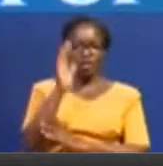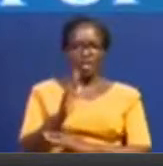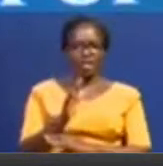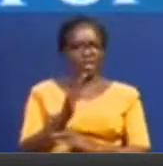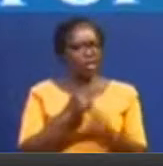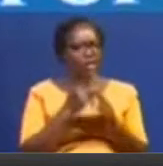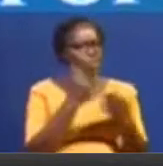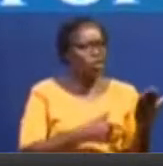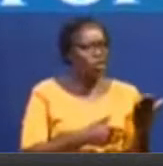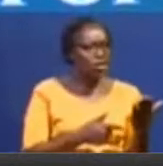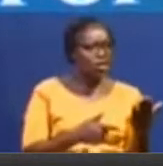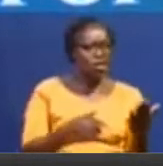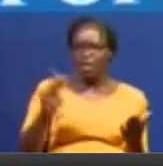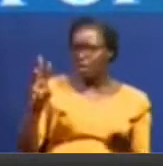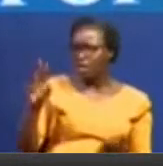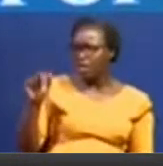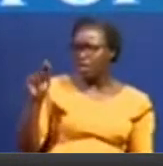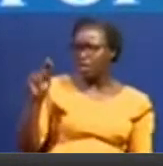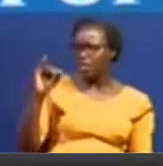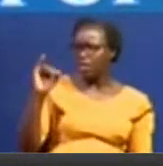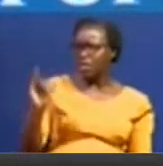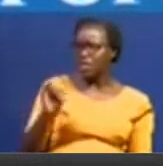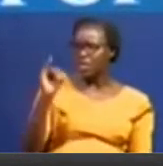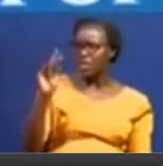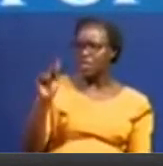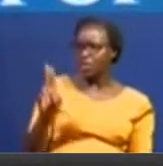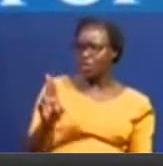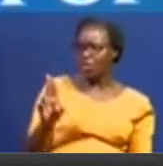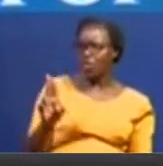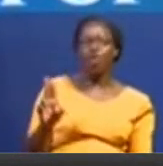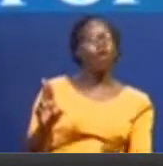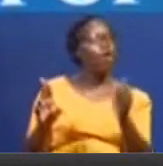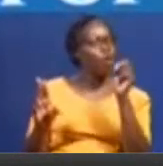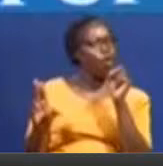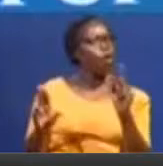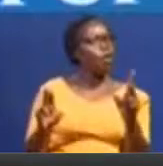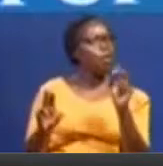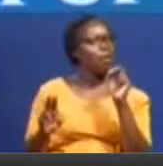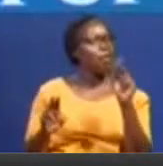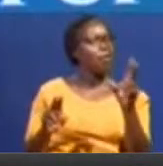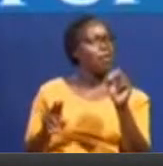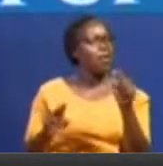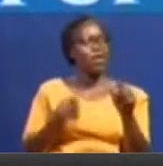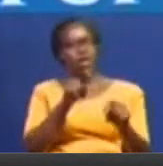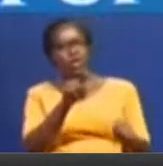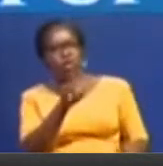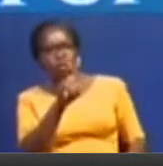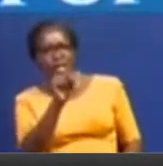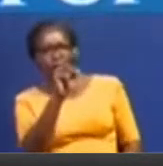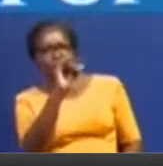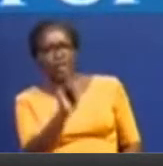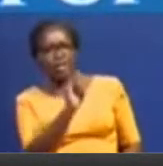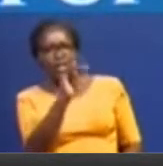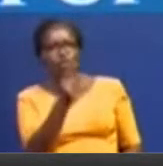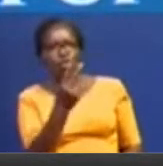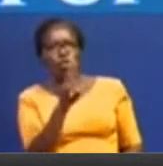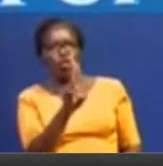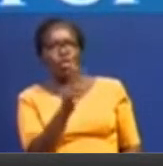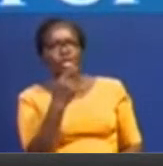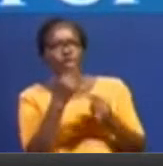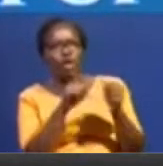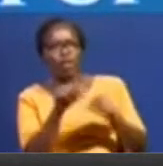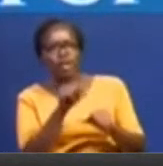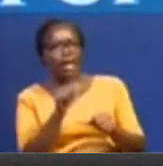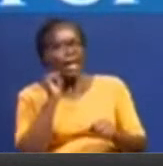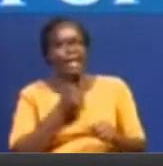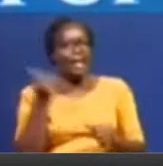name is this? Wanjiku or Manegene? Wanjiku. Oh, okay. You are the Wanjiku that they talk about. Yes, I am. Nice